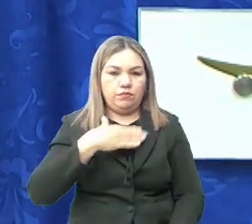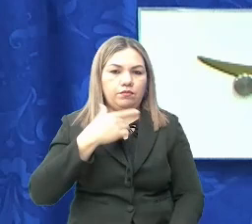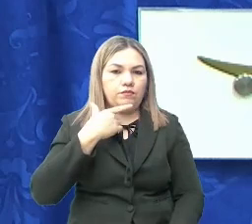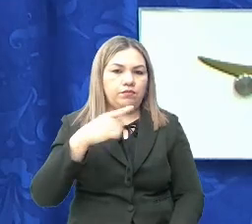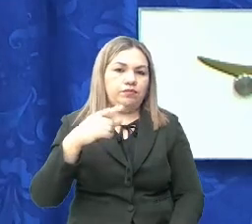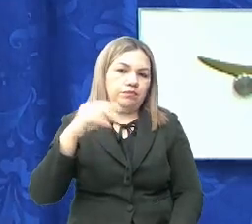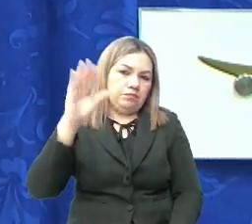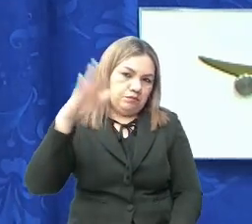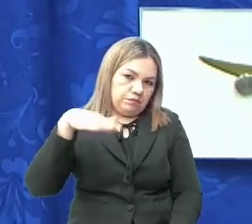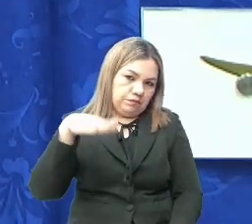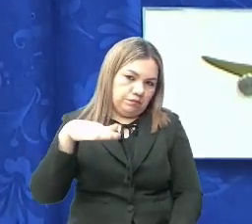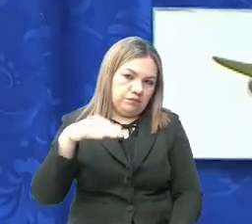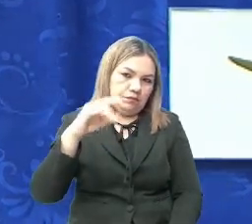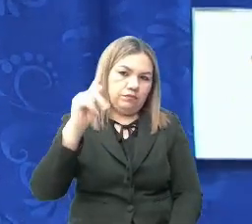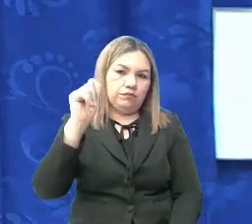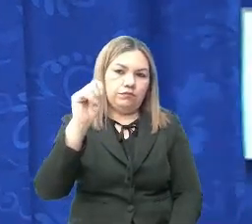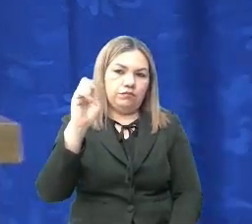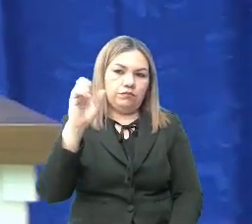means